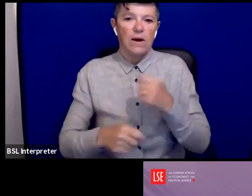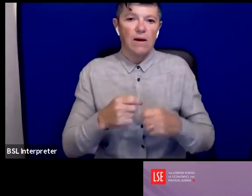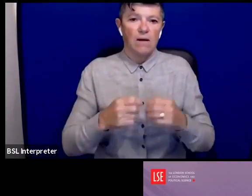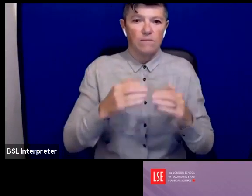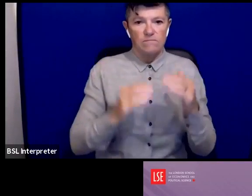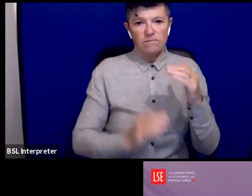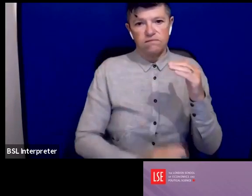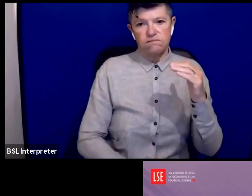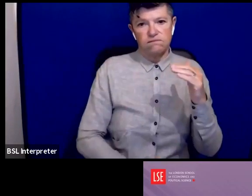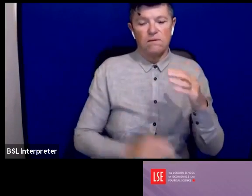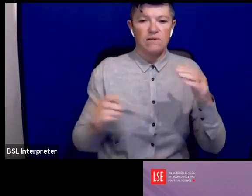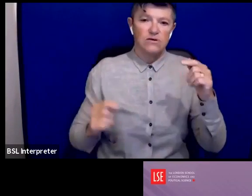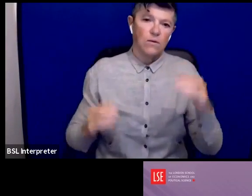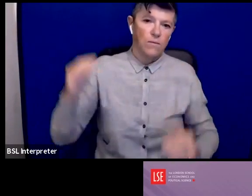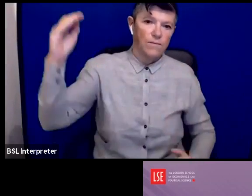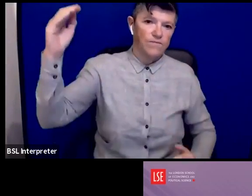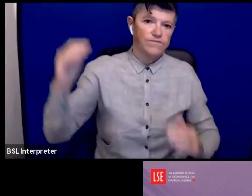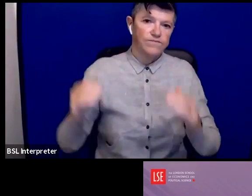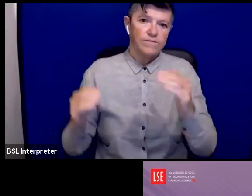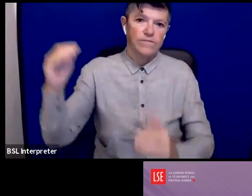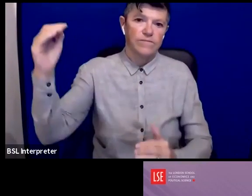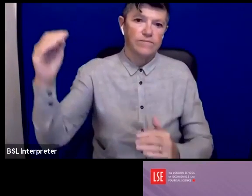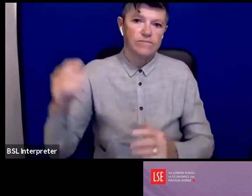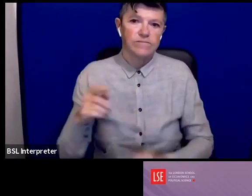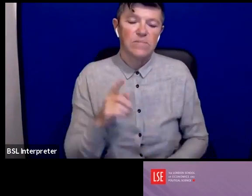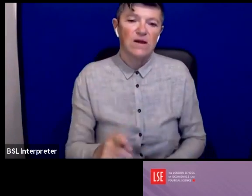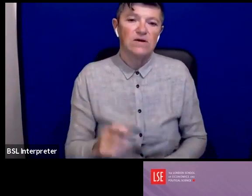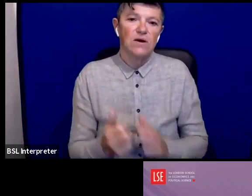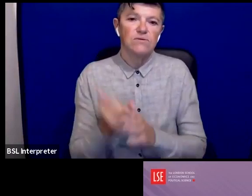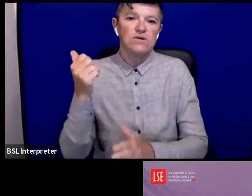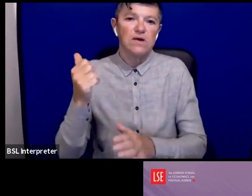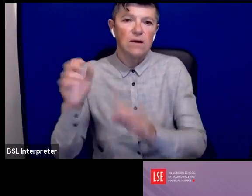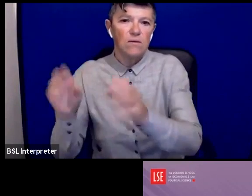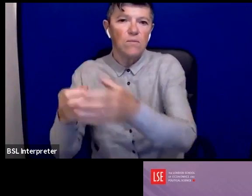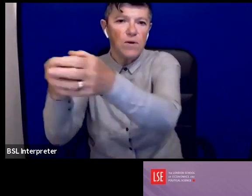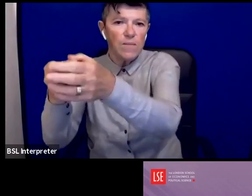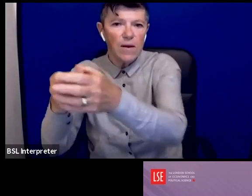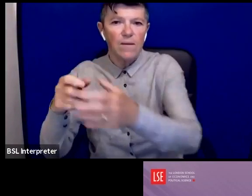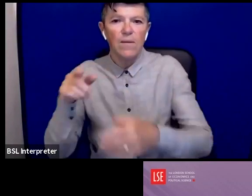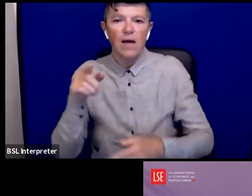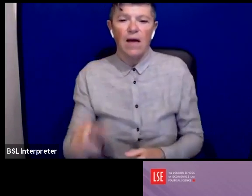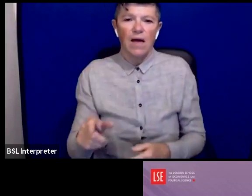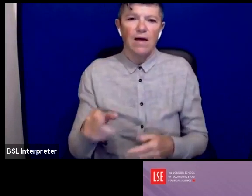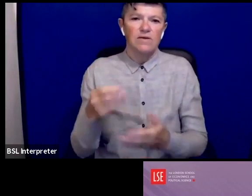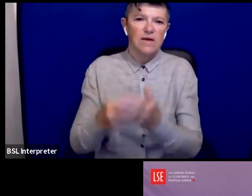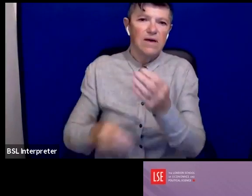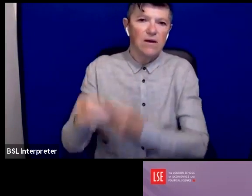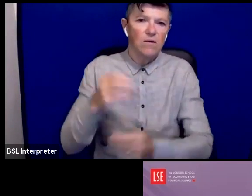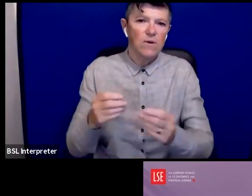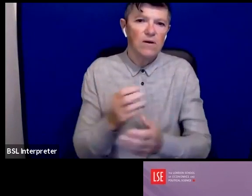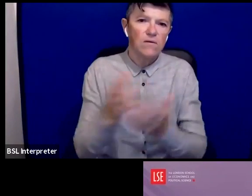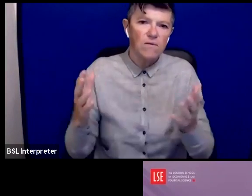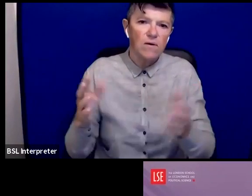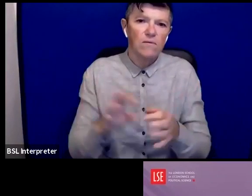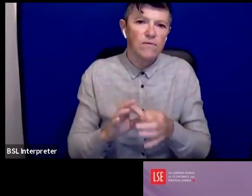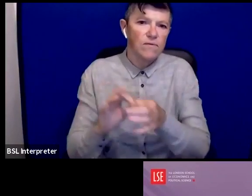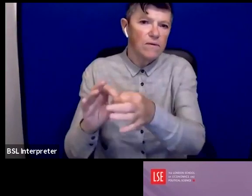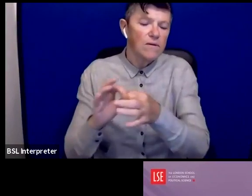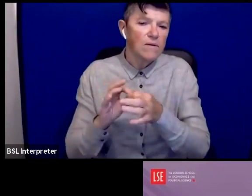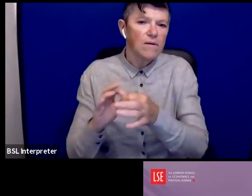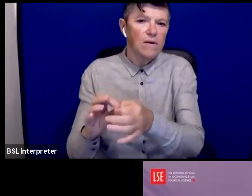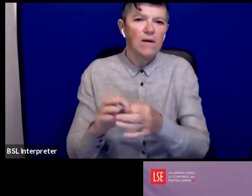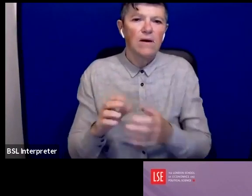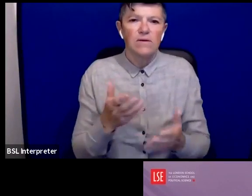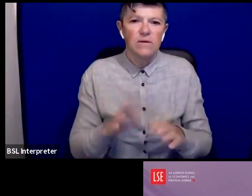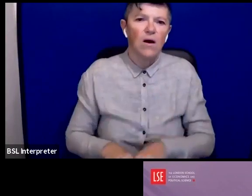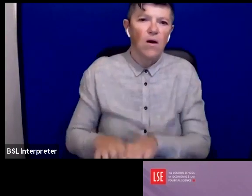declining skill premia and economic growth. That was one of the comments. So I think that the common narrative for me is,